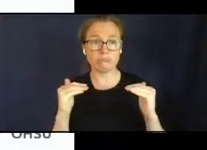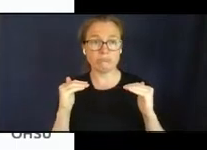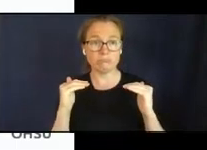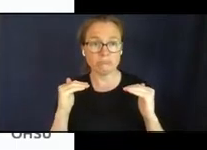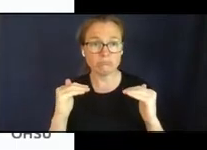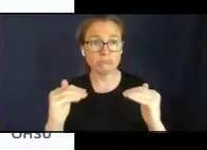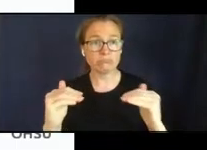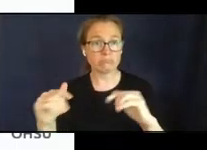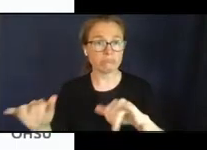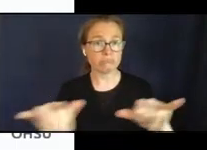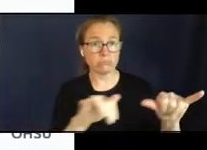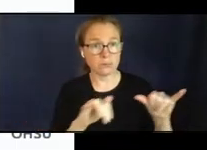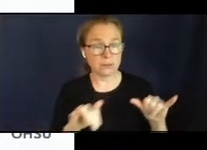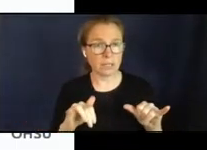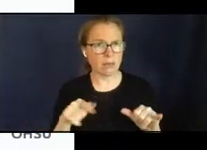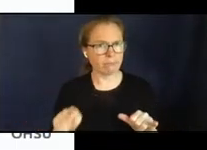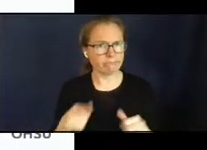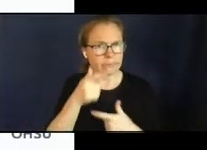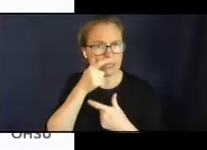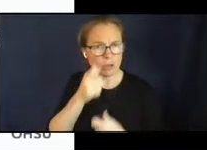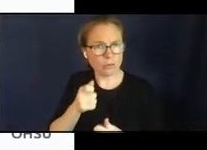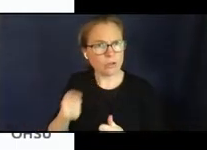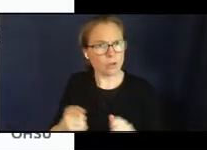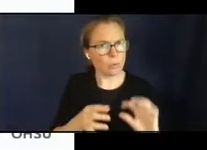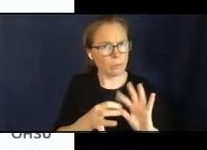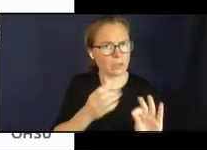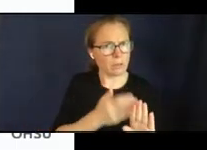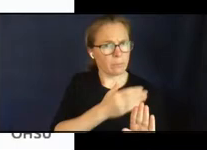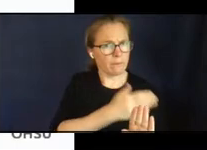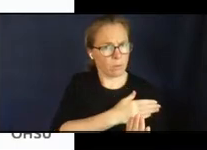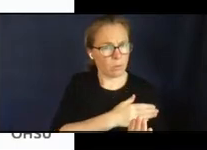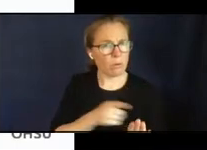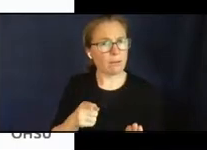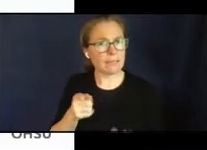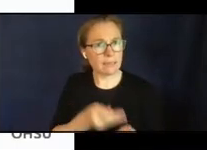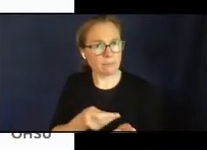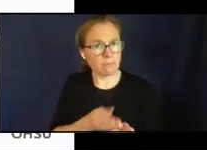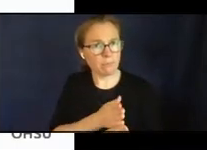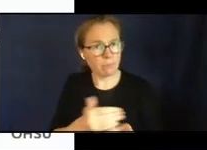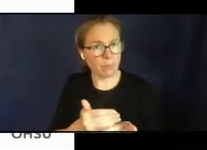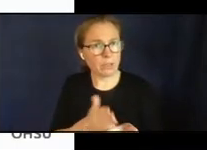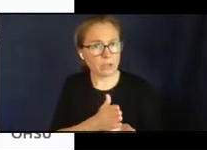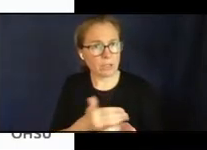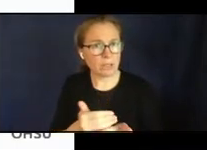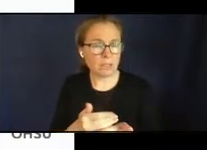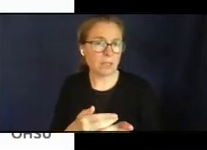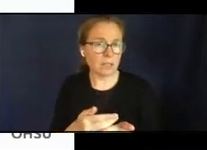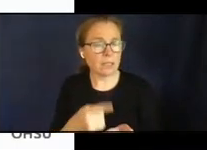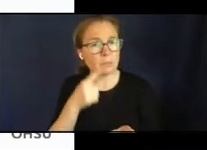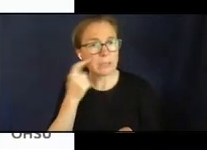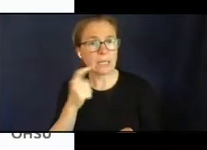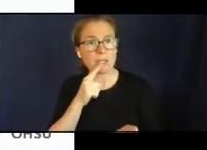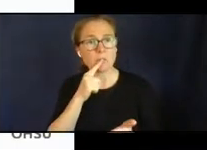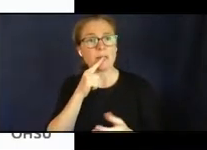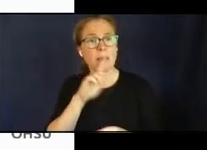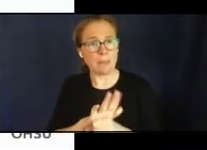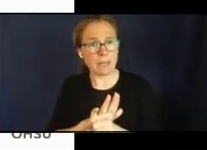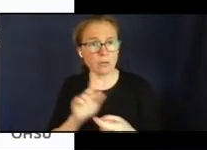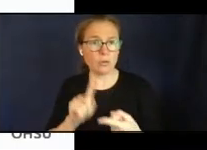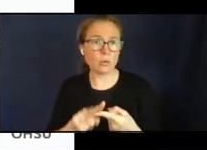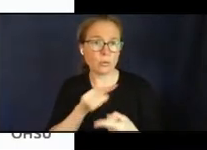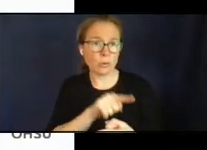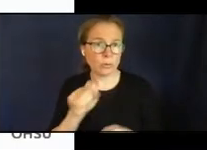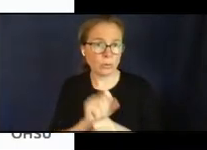interested in that because you had mentioned early on that, you know, this budget's really built on an investment in workers, and especially